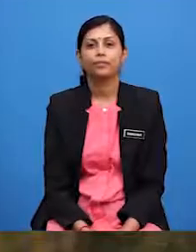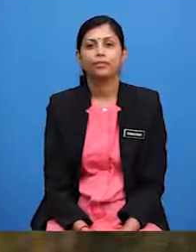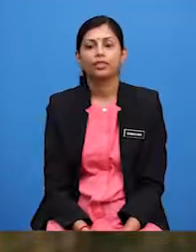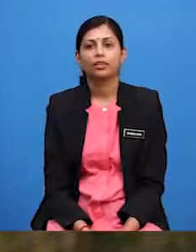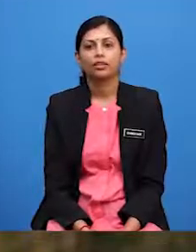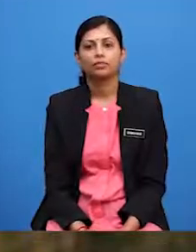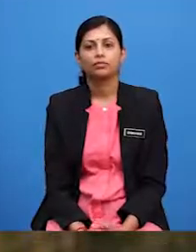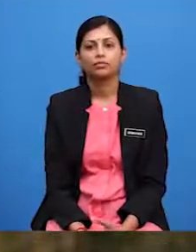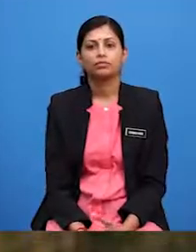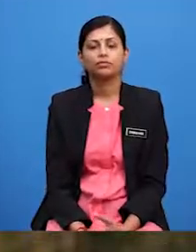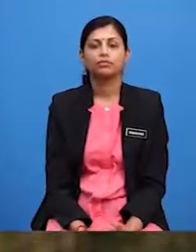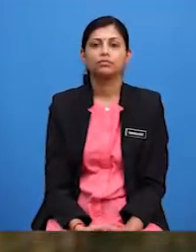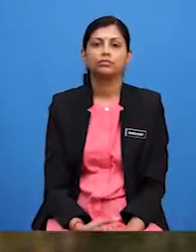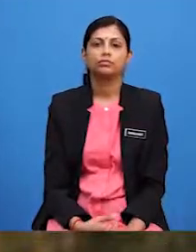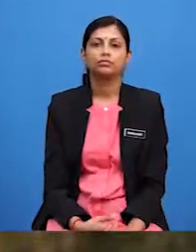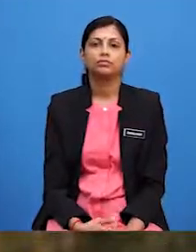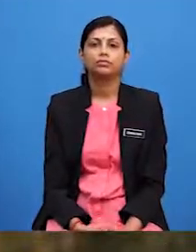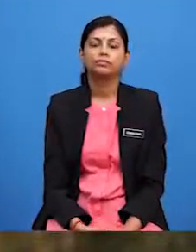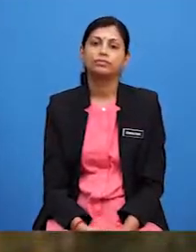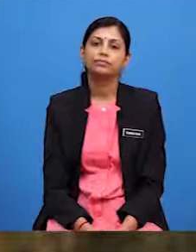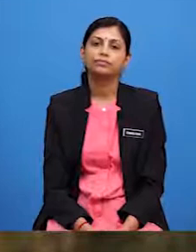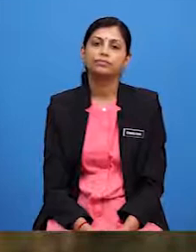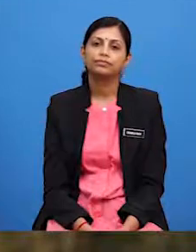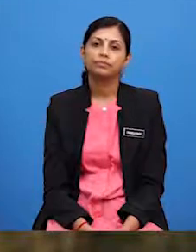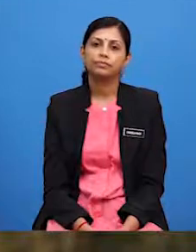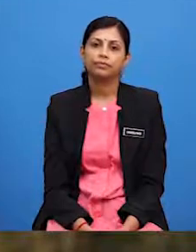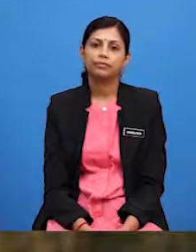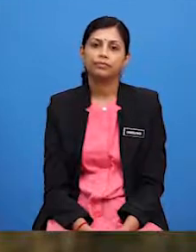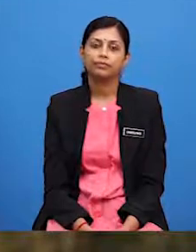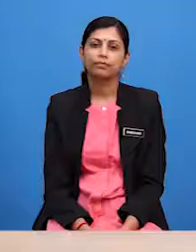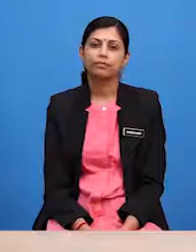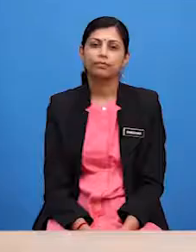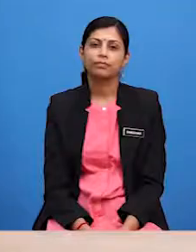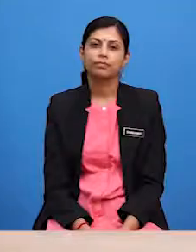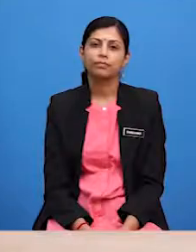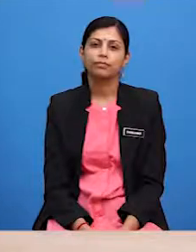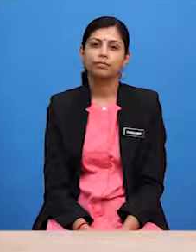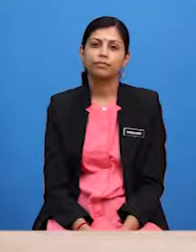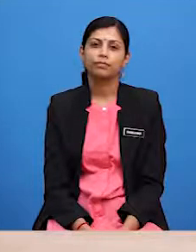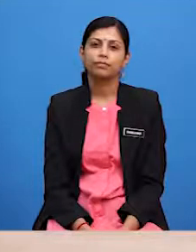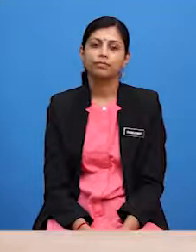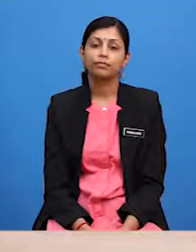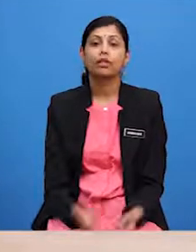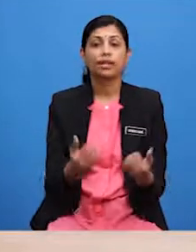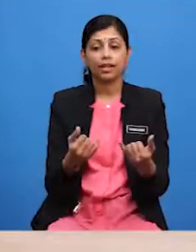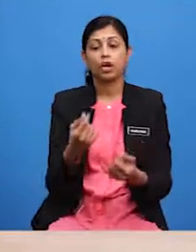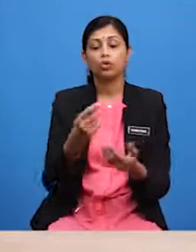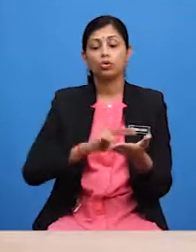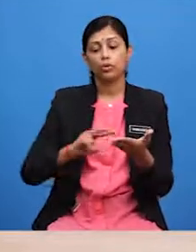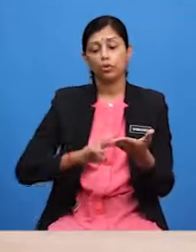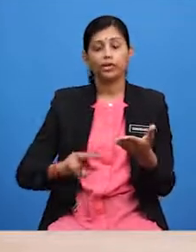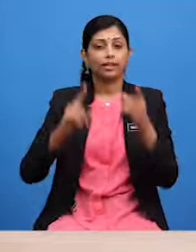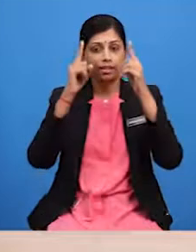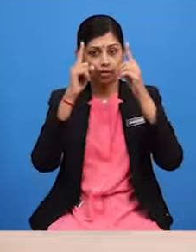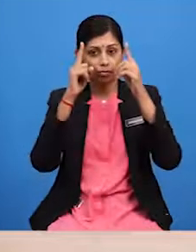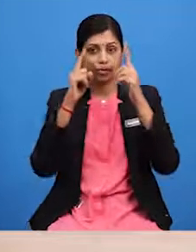Let's not waste any more time. Let us read the text together. The Outback is a large,